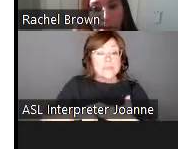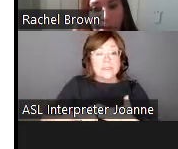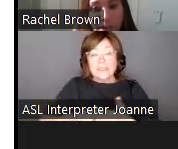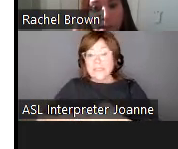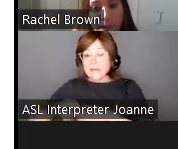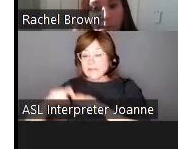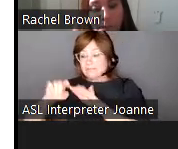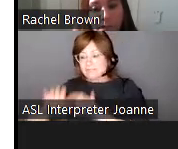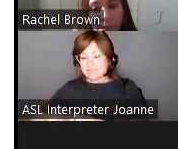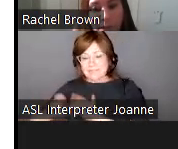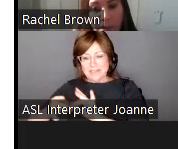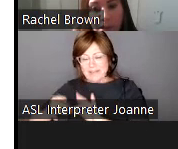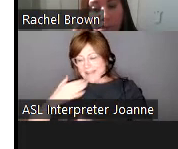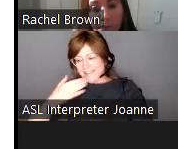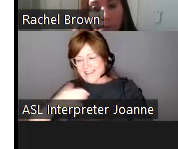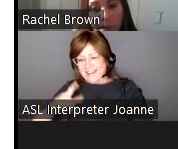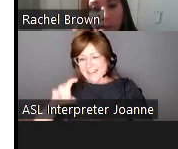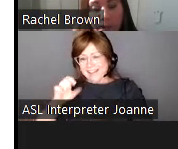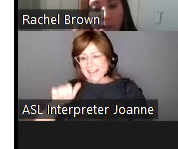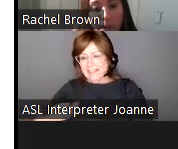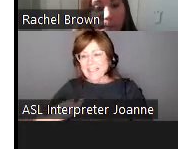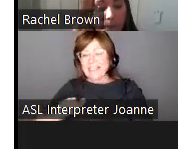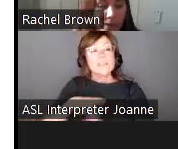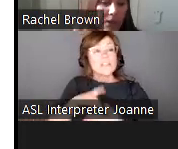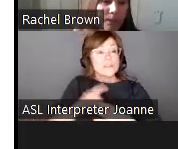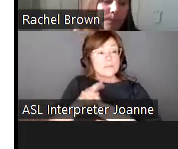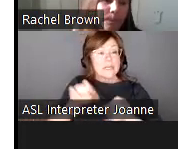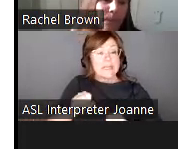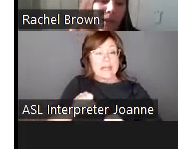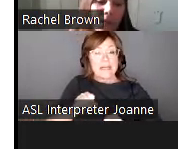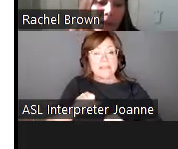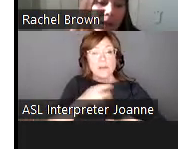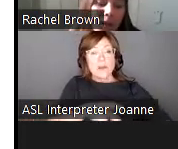for that message. You can also post to Twitter and Tumblr via Instagram as well.